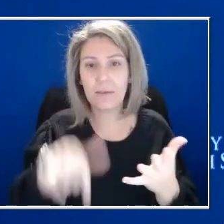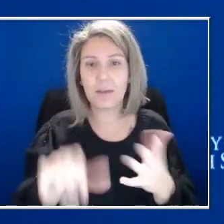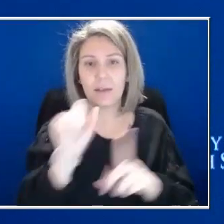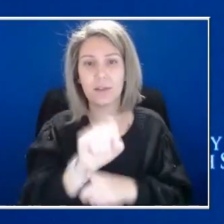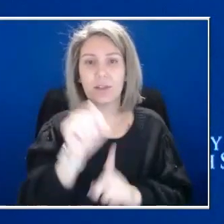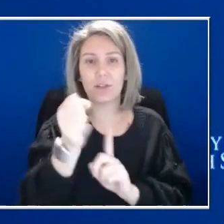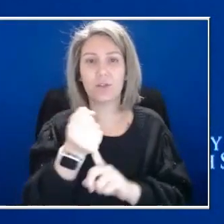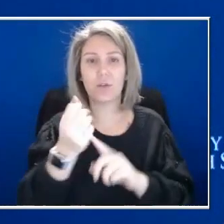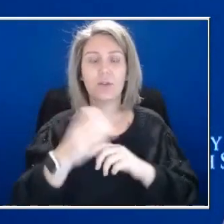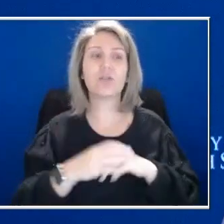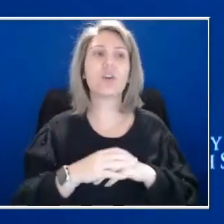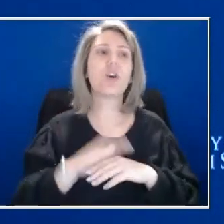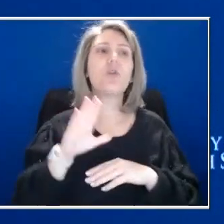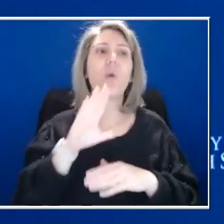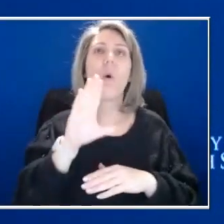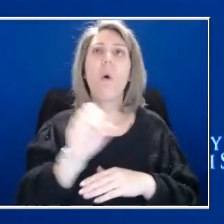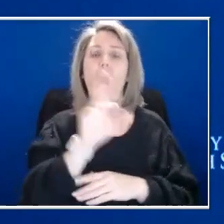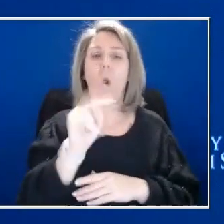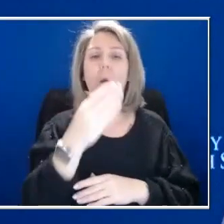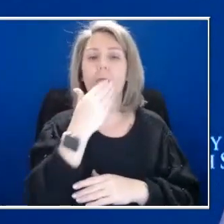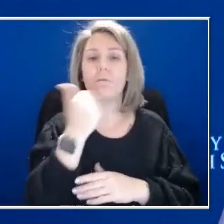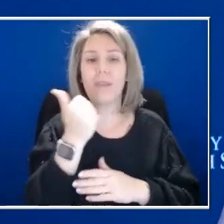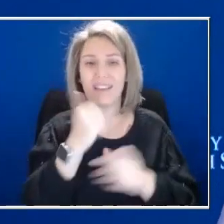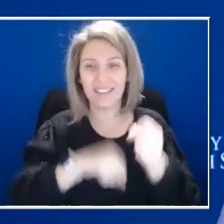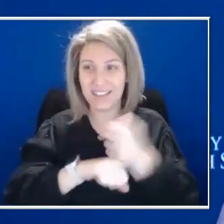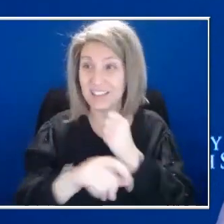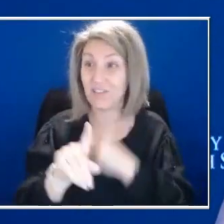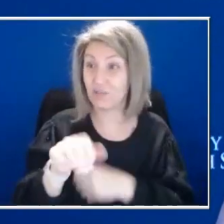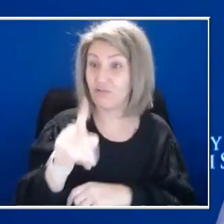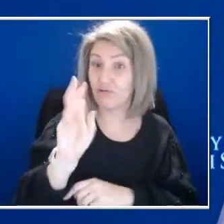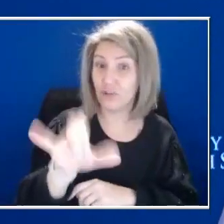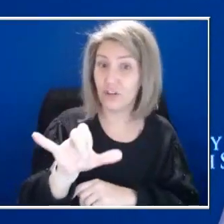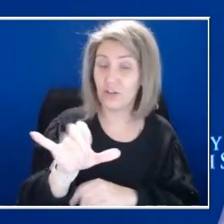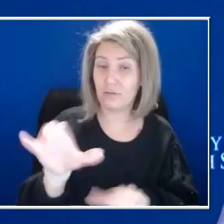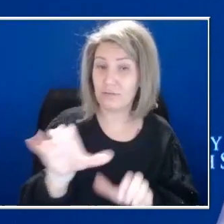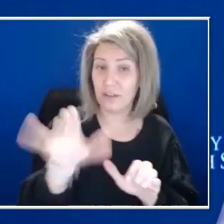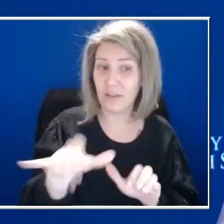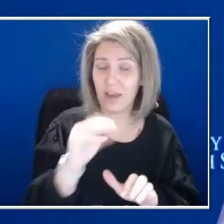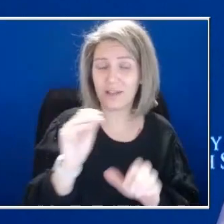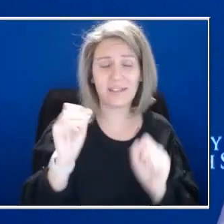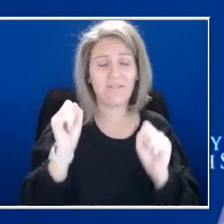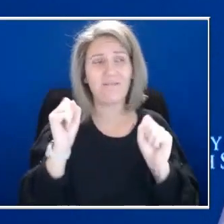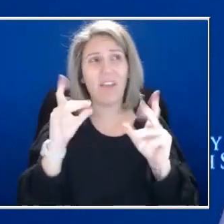being your own best advocate, which Sherry did, is mm-hmm. just fabulous. And